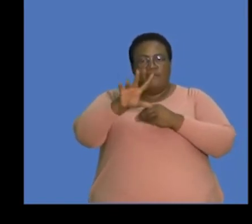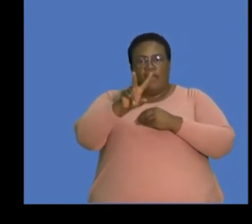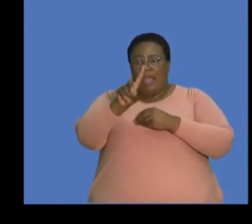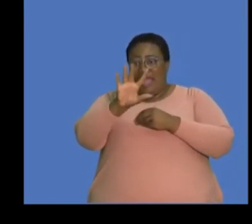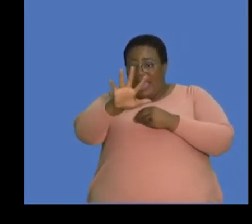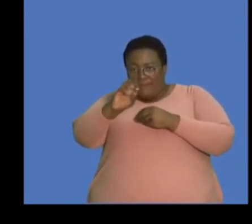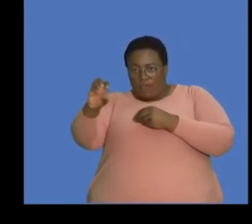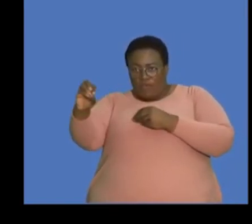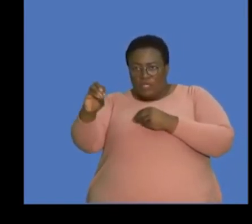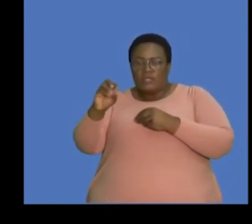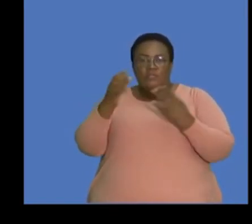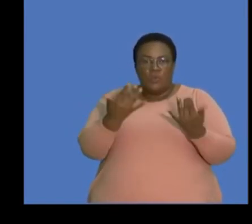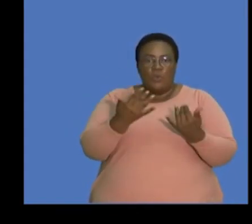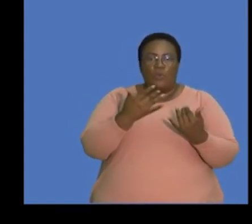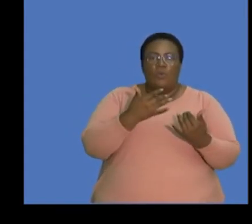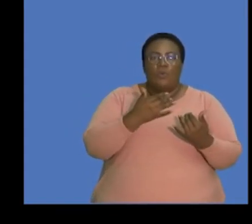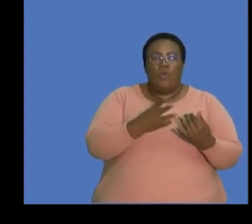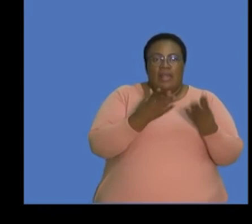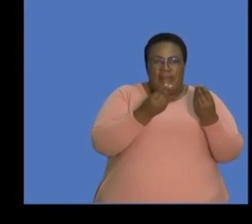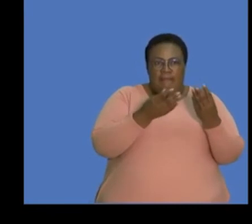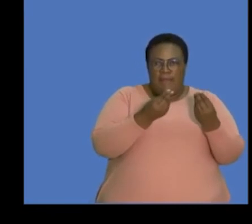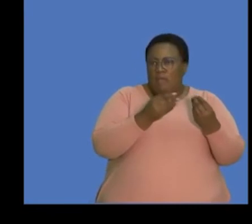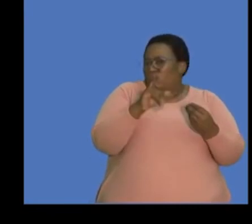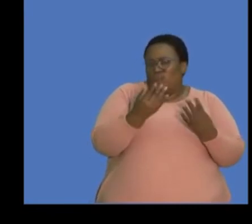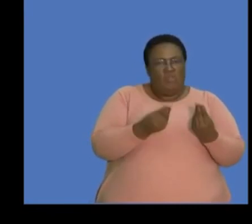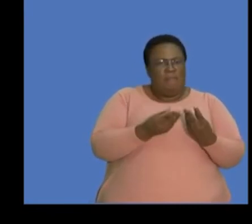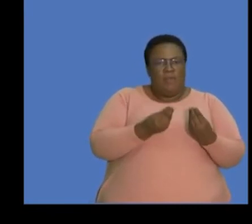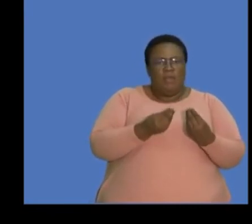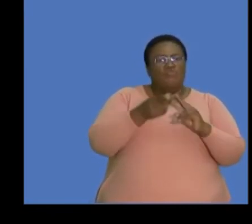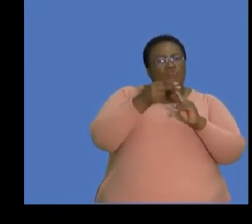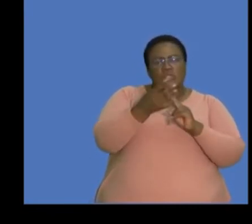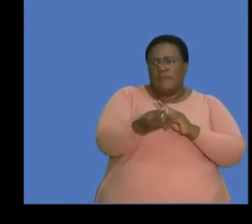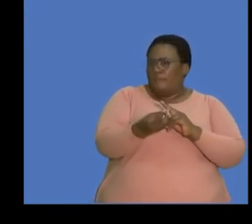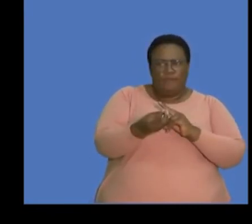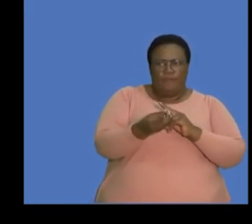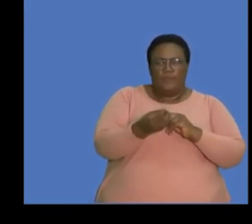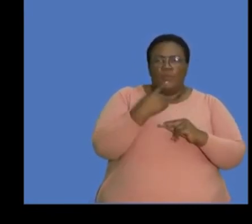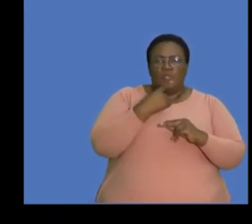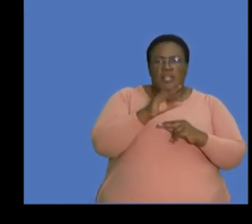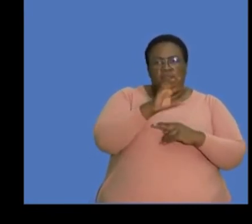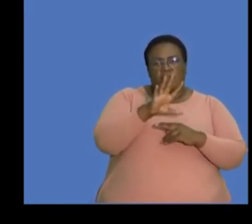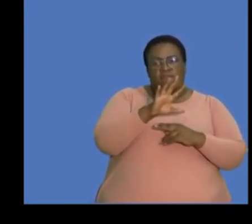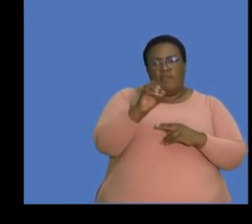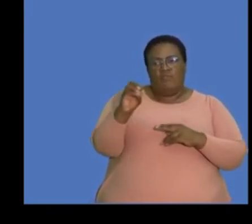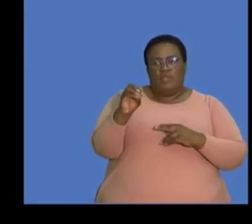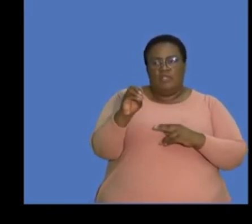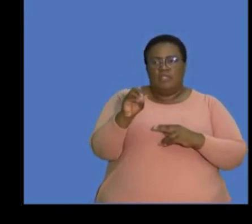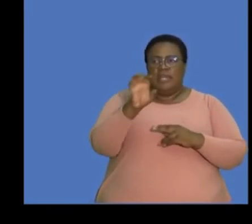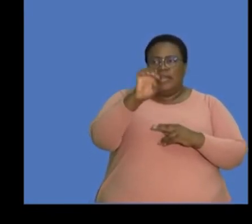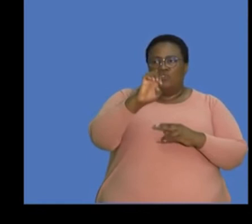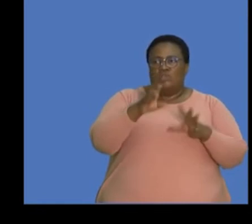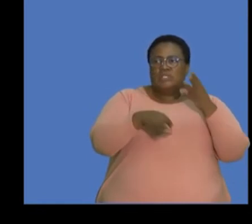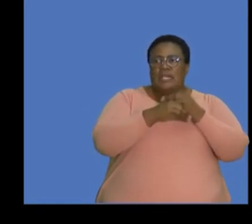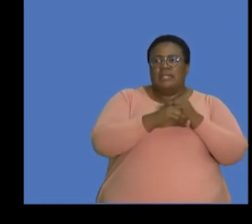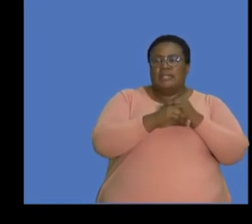500. Okay, so the number is actually just a number, it doesn't have units. So I'll just say 500 electrons